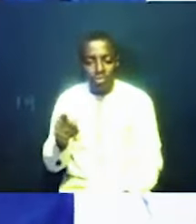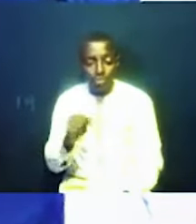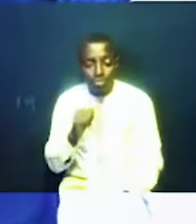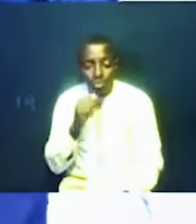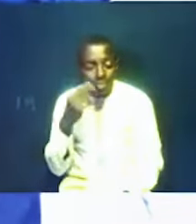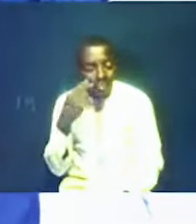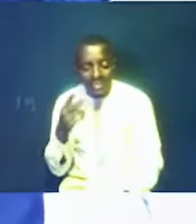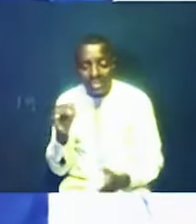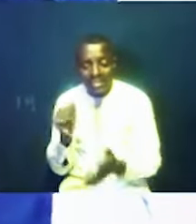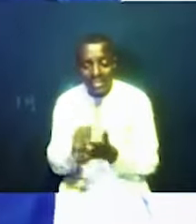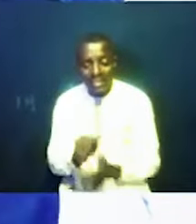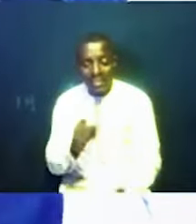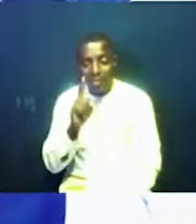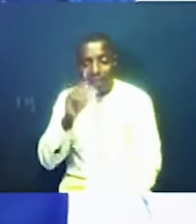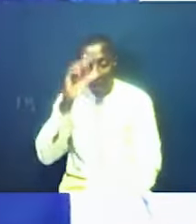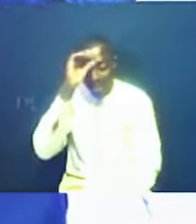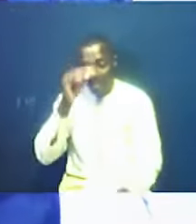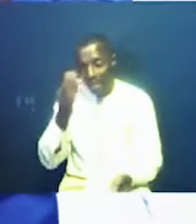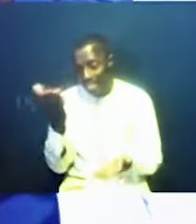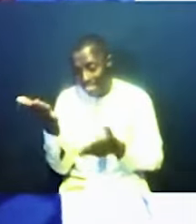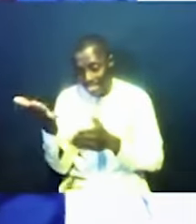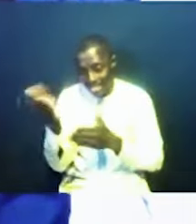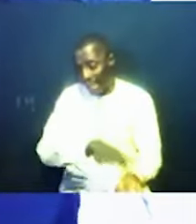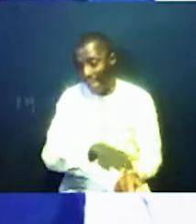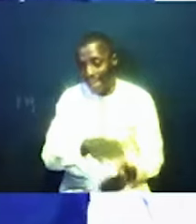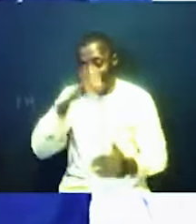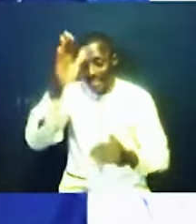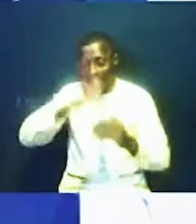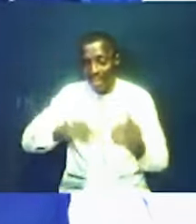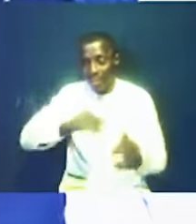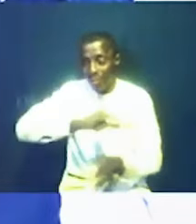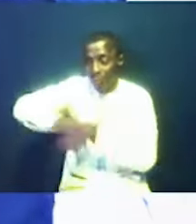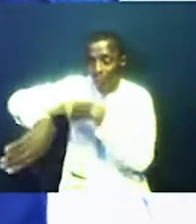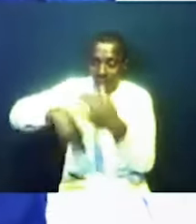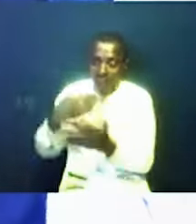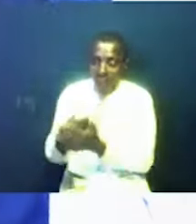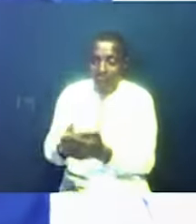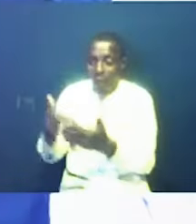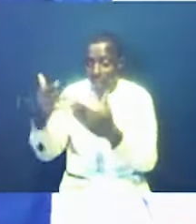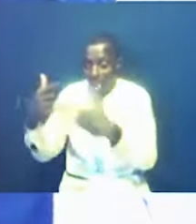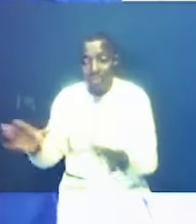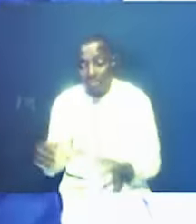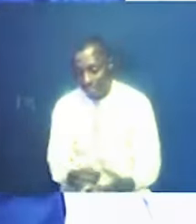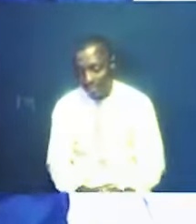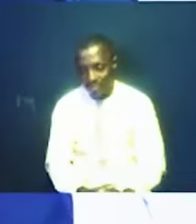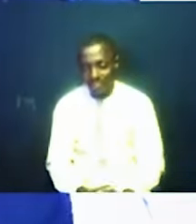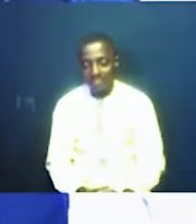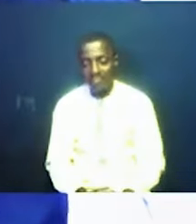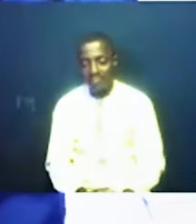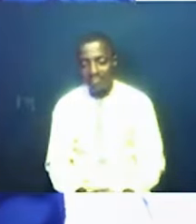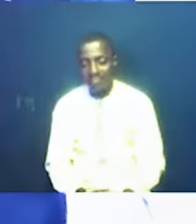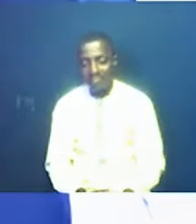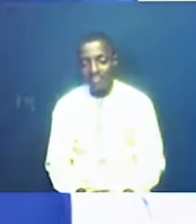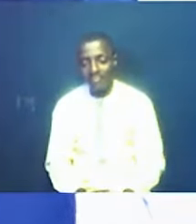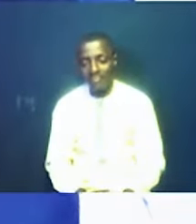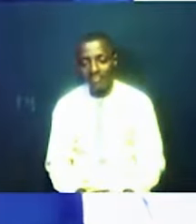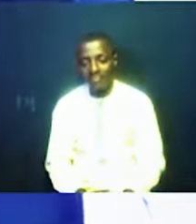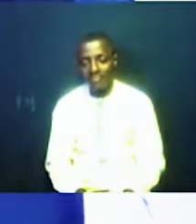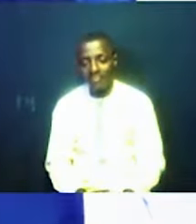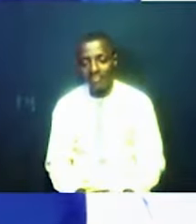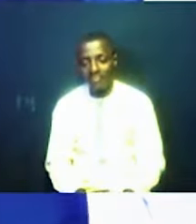people than the whole nation perish. And so mum yene say eye mamu say onipa ba akubewu ama omanu na omanu